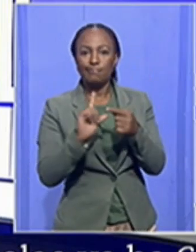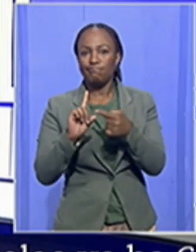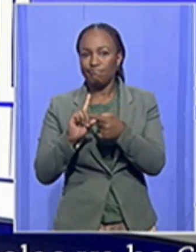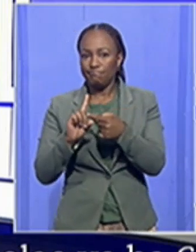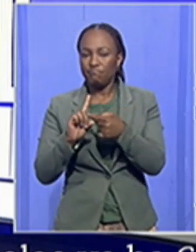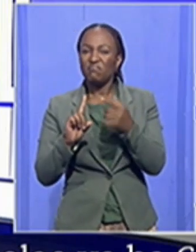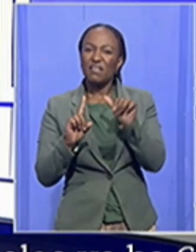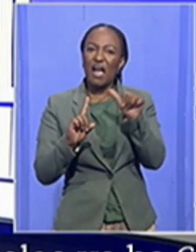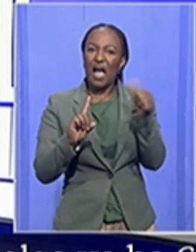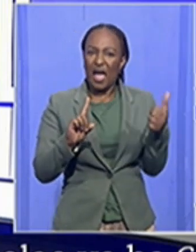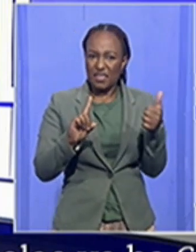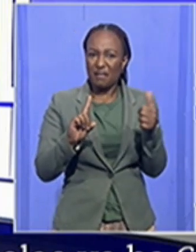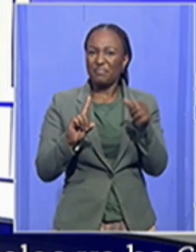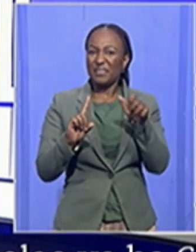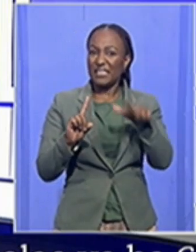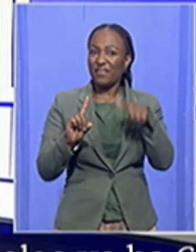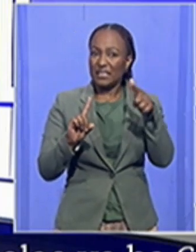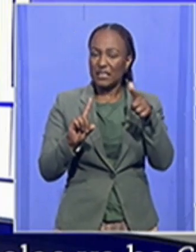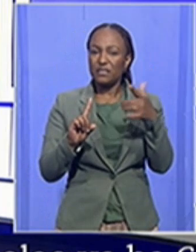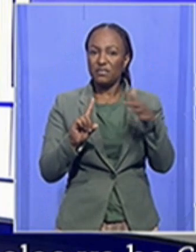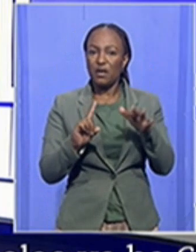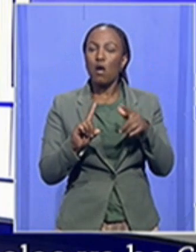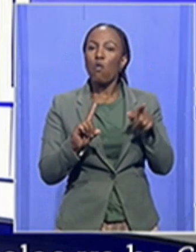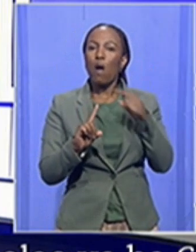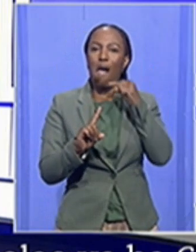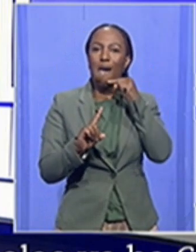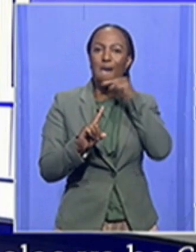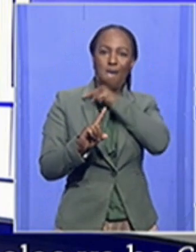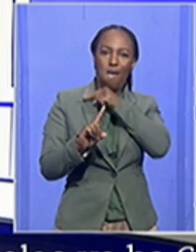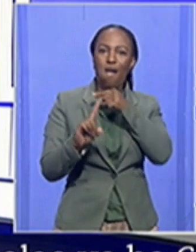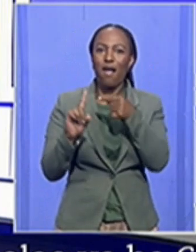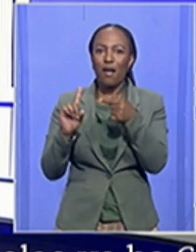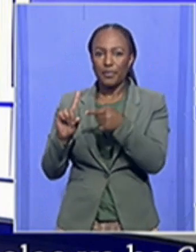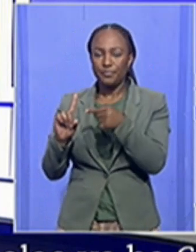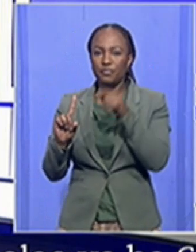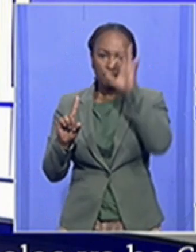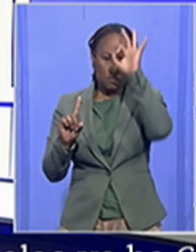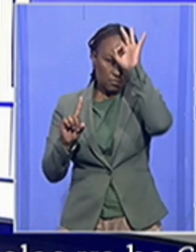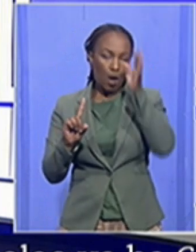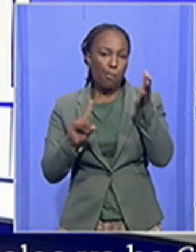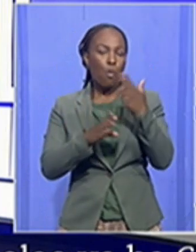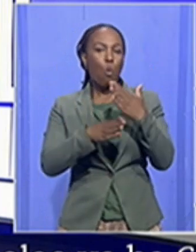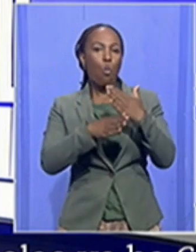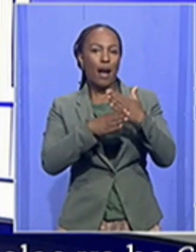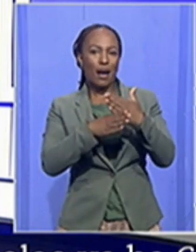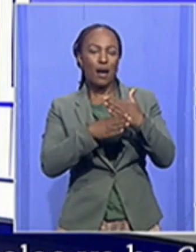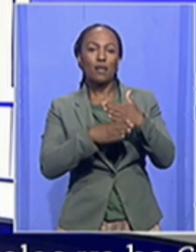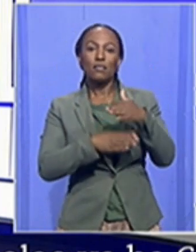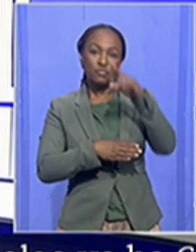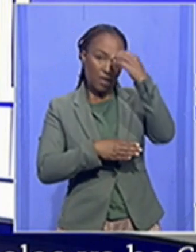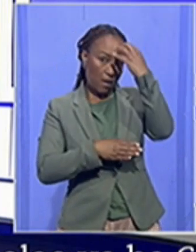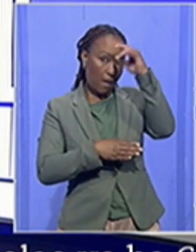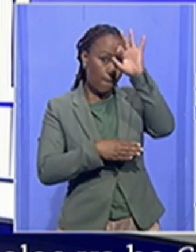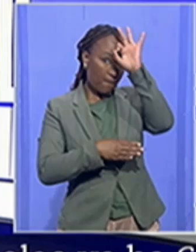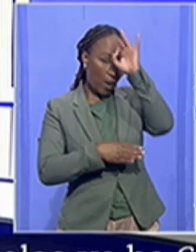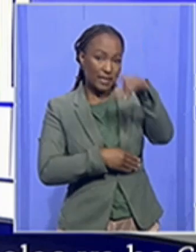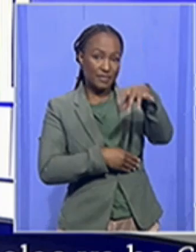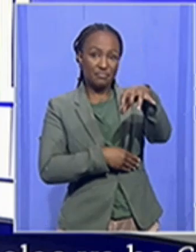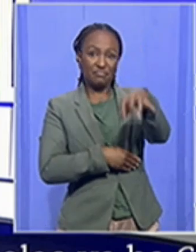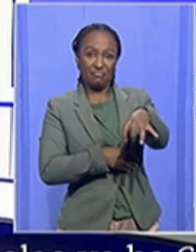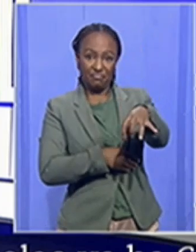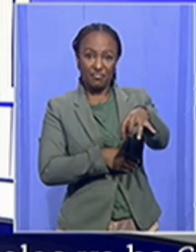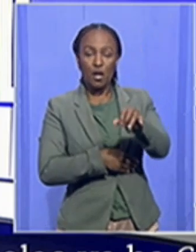dingwe tše 17 tša bofora. Lephodisa leo le golegilwe nakong ya ge le le mošomong ka setešeng sa maphodisa sa Senobarwana ka Blouberg